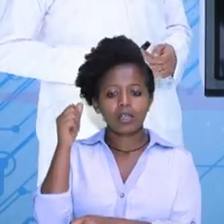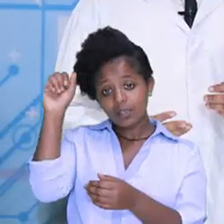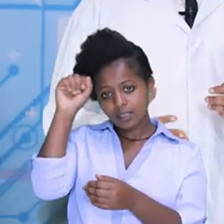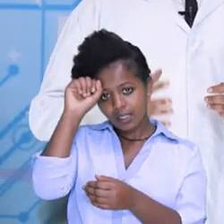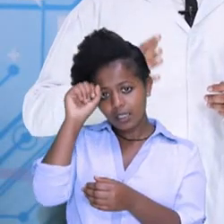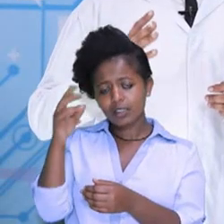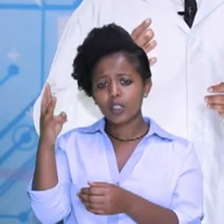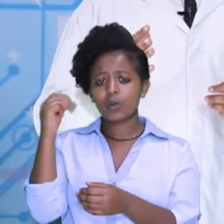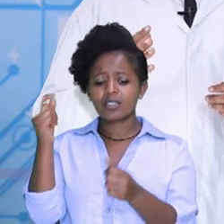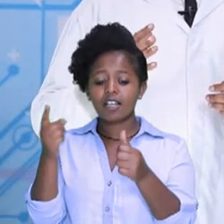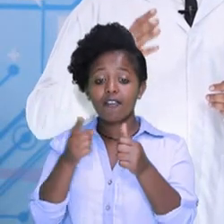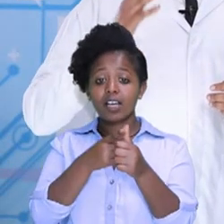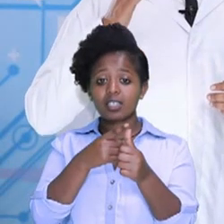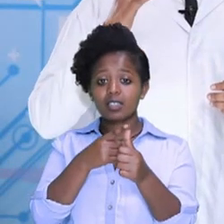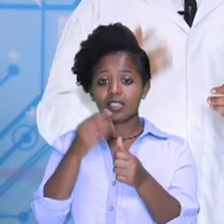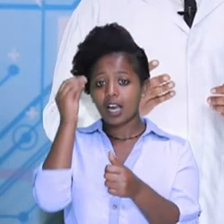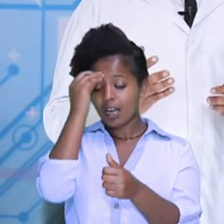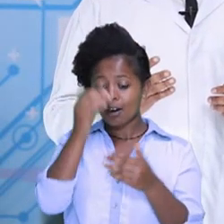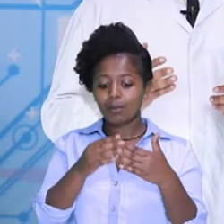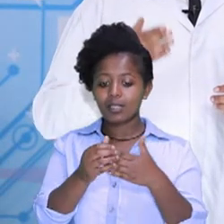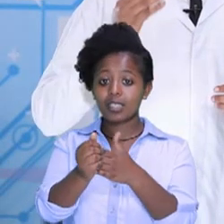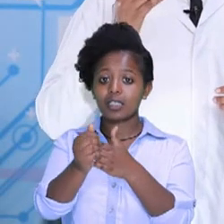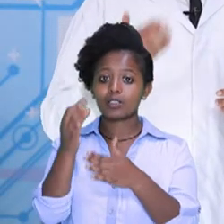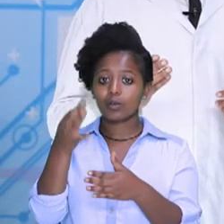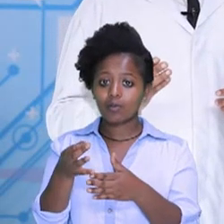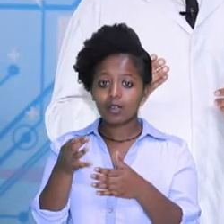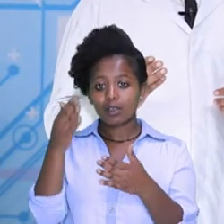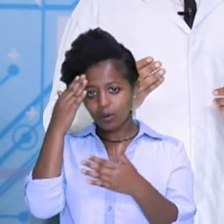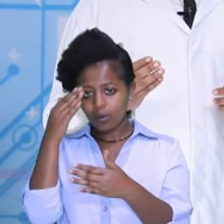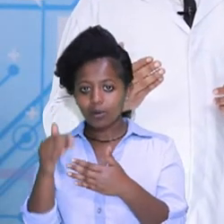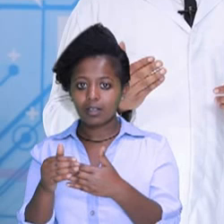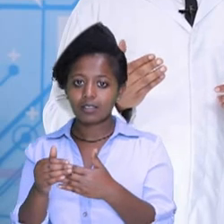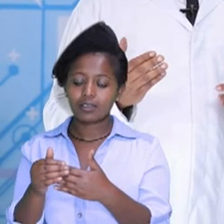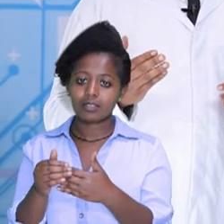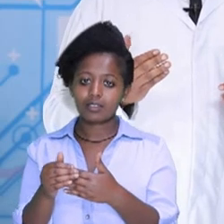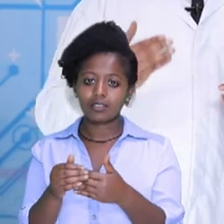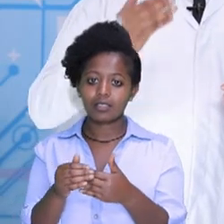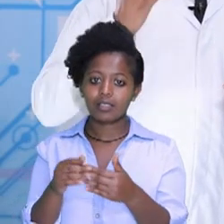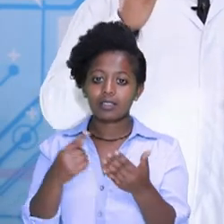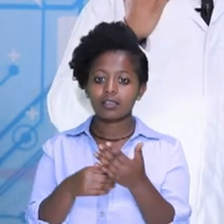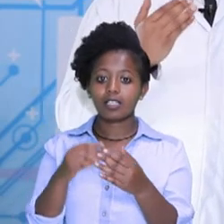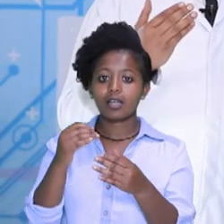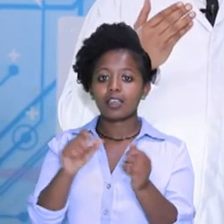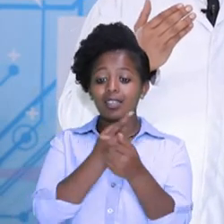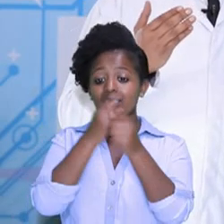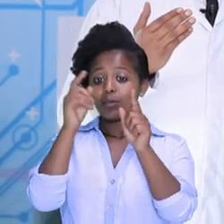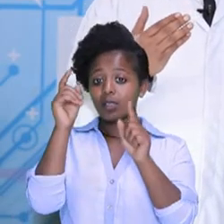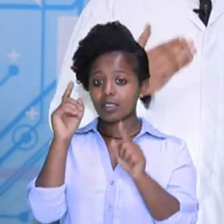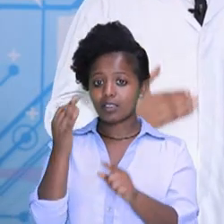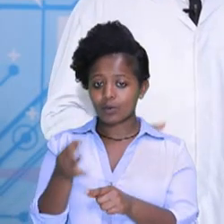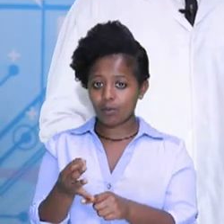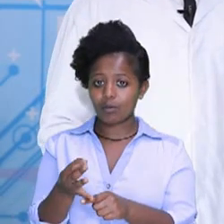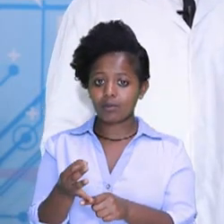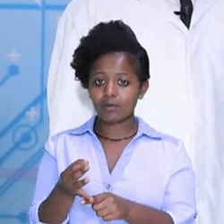Sadat. He was the first Arab leaders recognize the independence